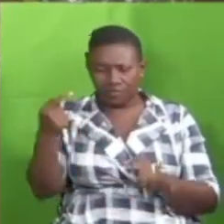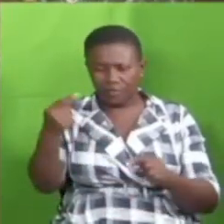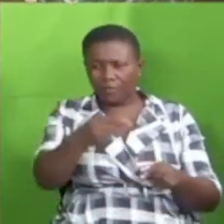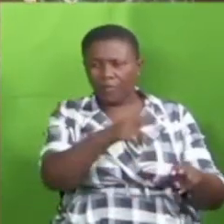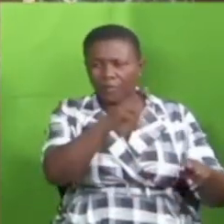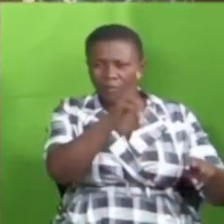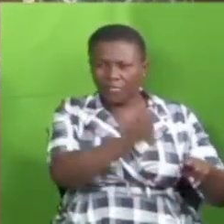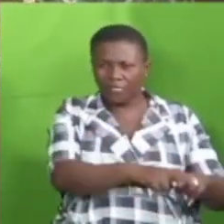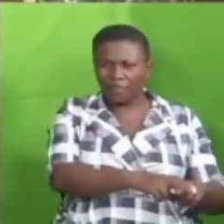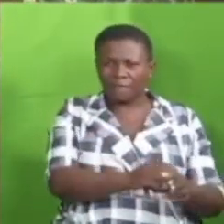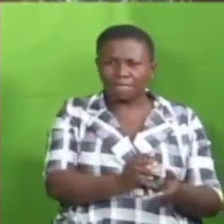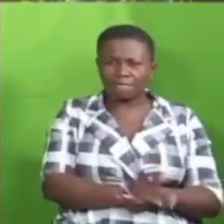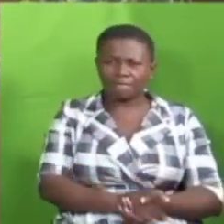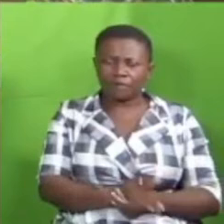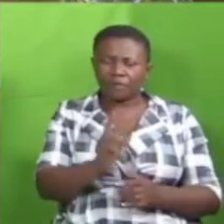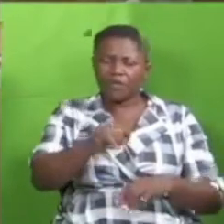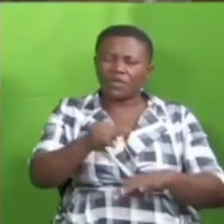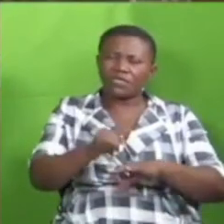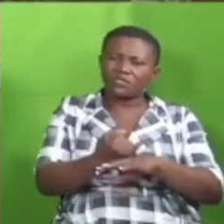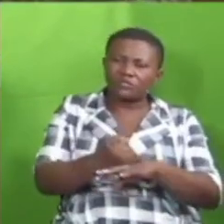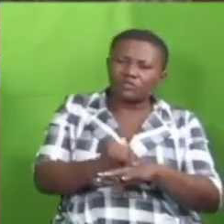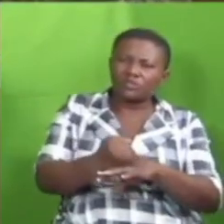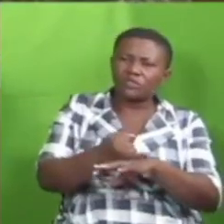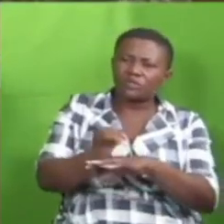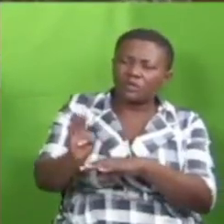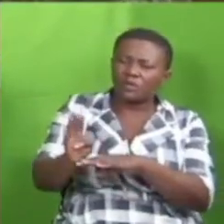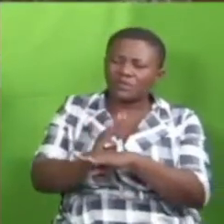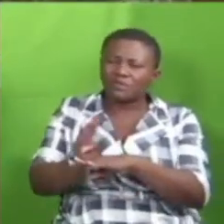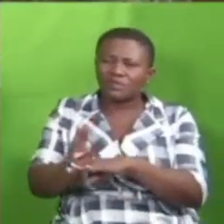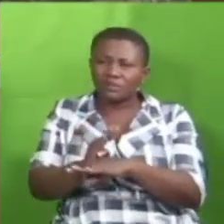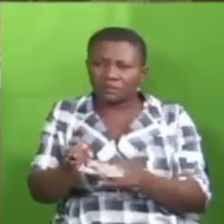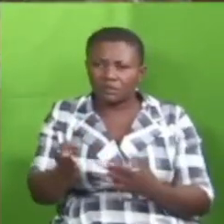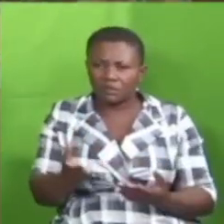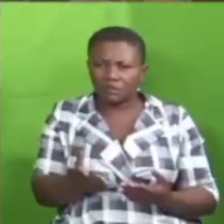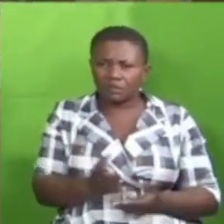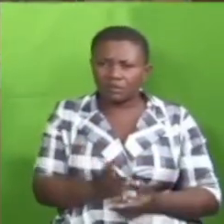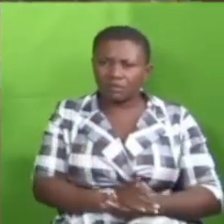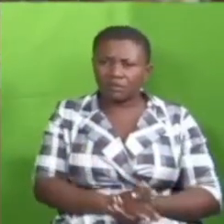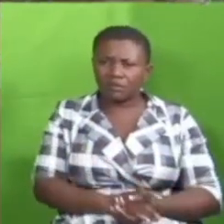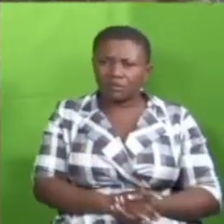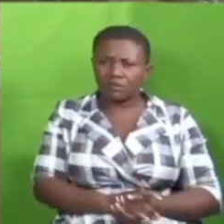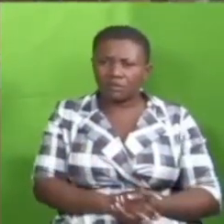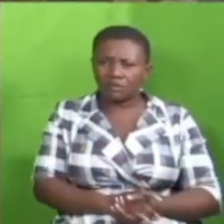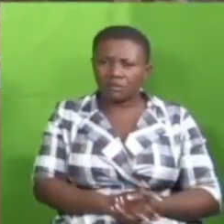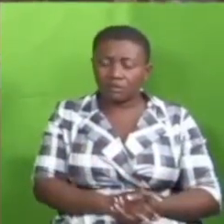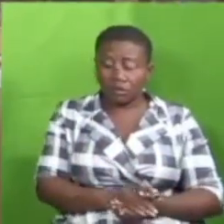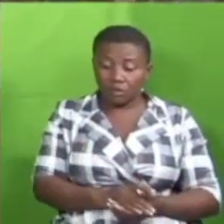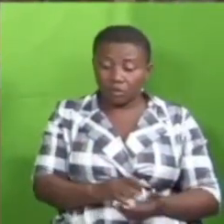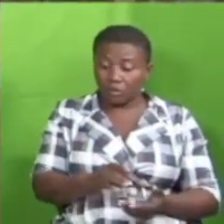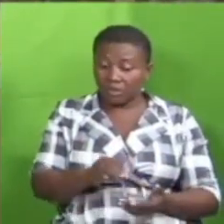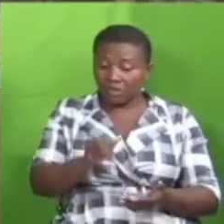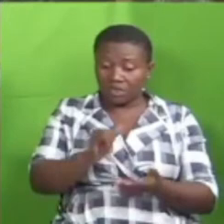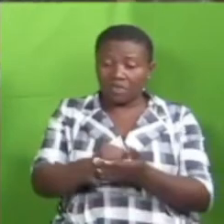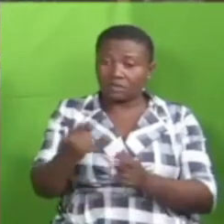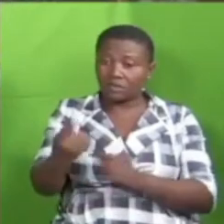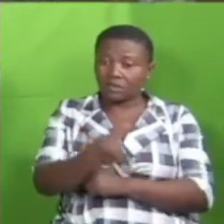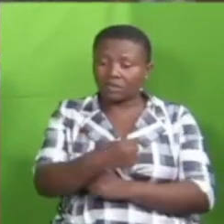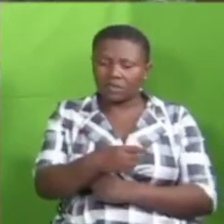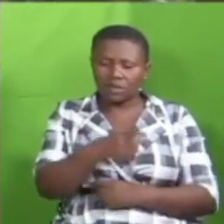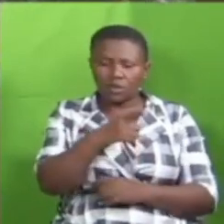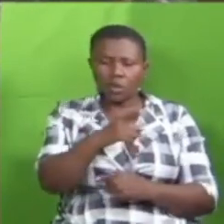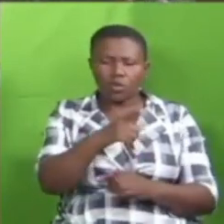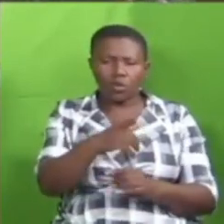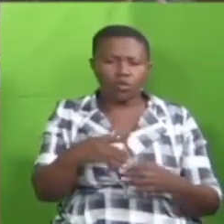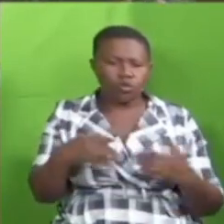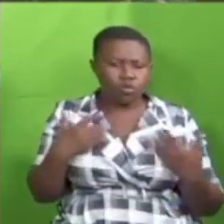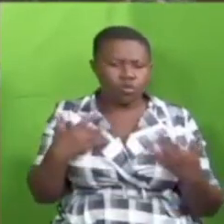about industry and so on and so forth. And it was worth my while. From that day, Honorable Pamford became my friend. He was more